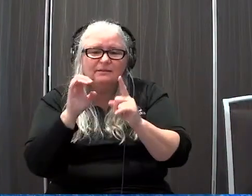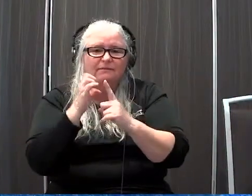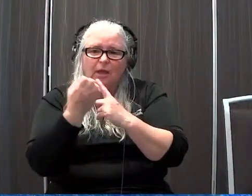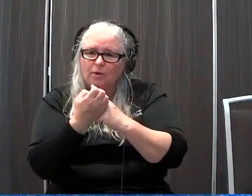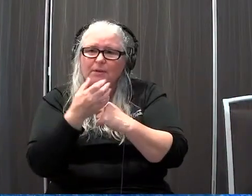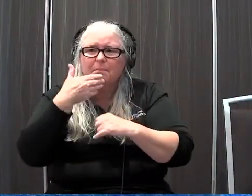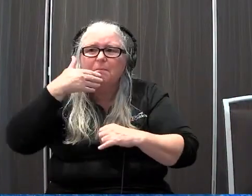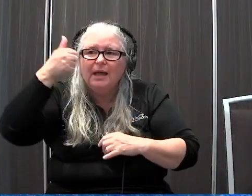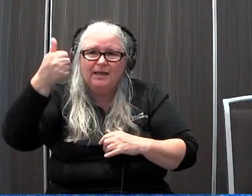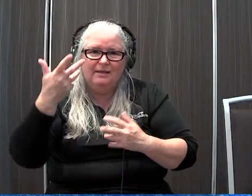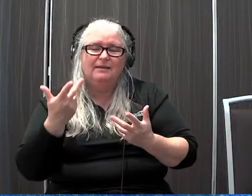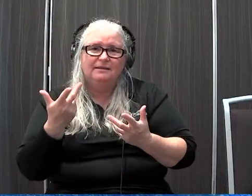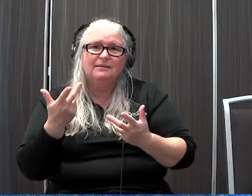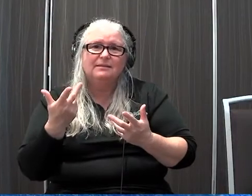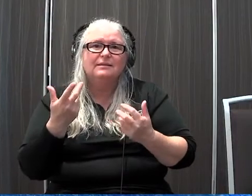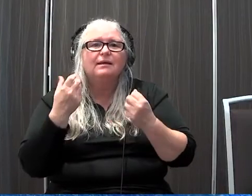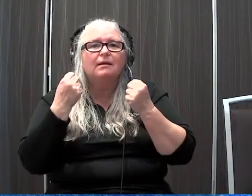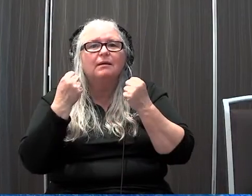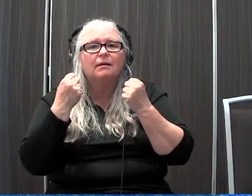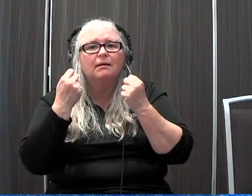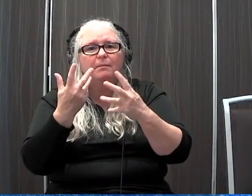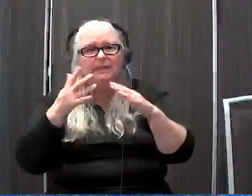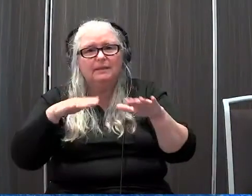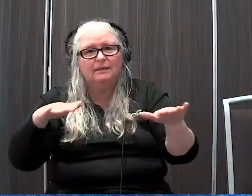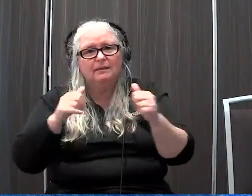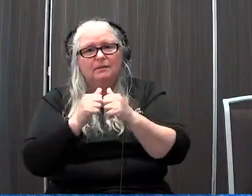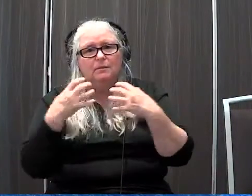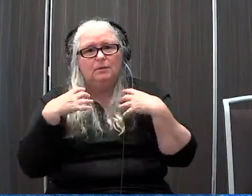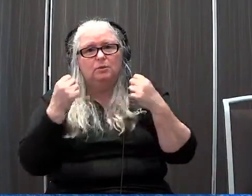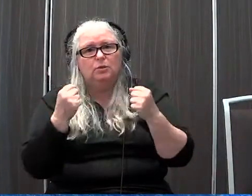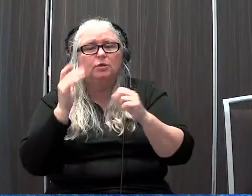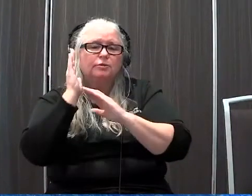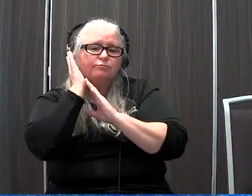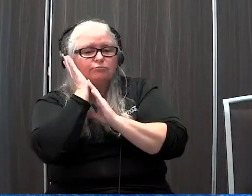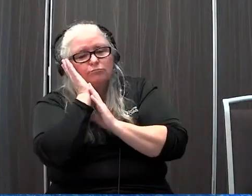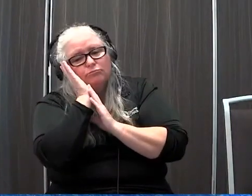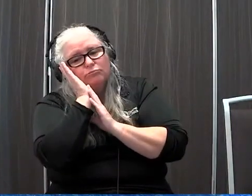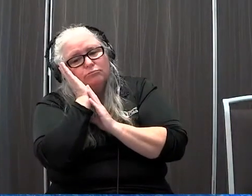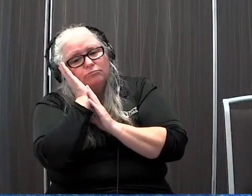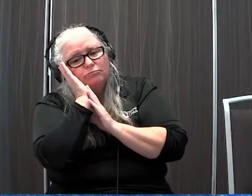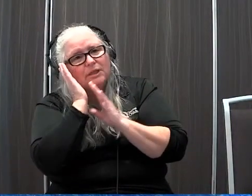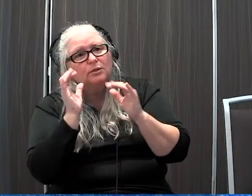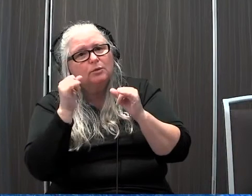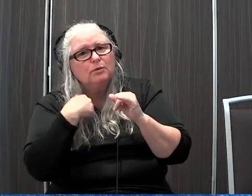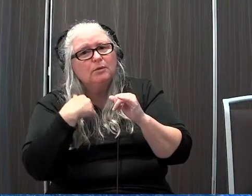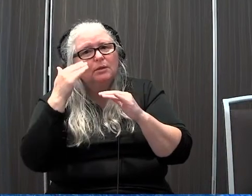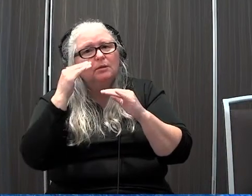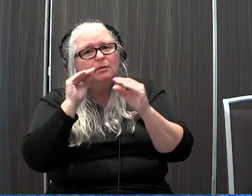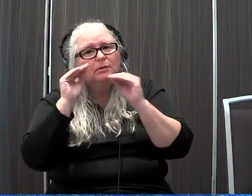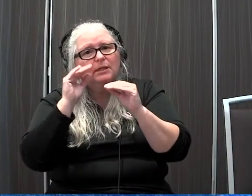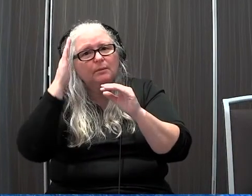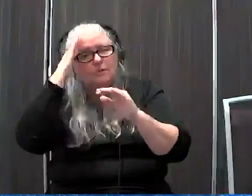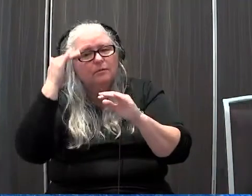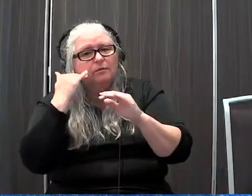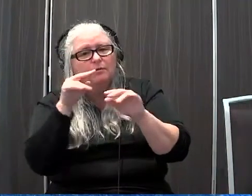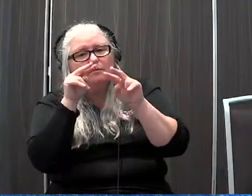one is kids with charge often put their hand on their head like this to be able to stabilize their view.